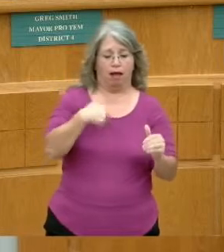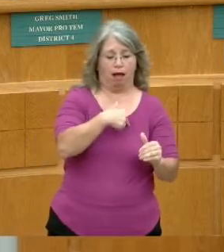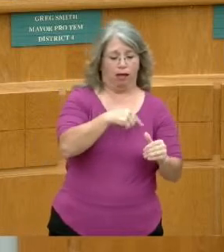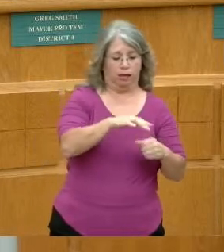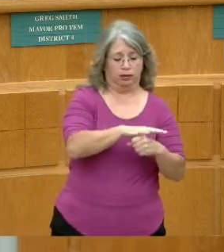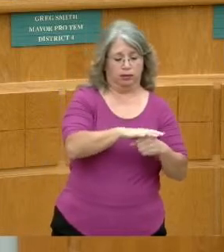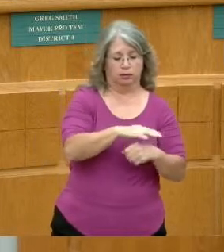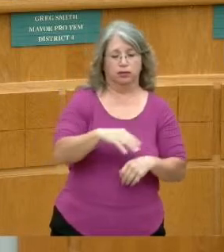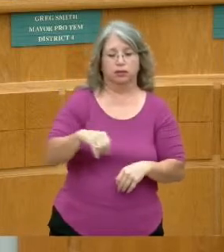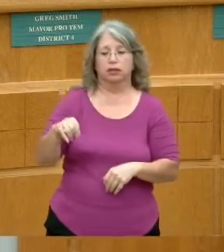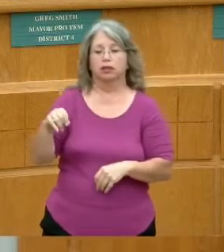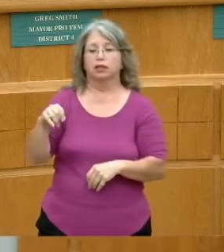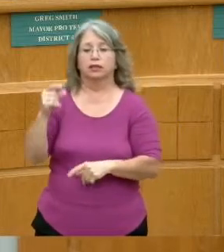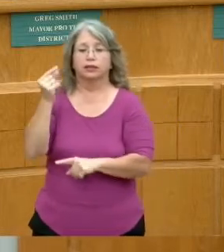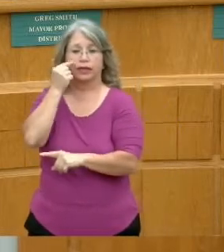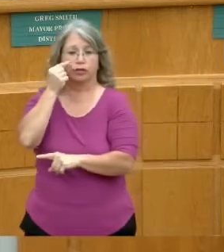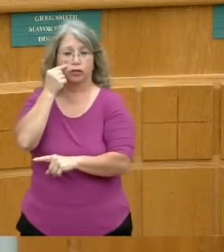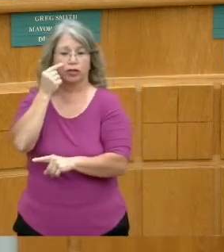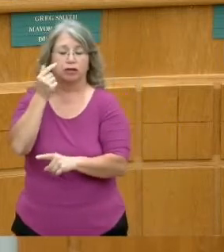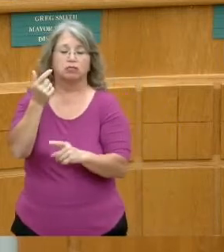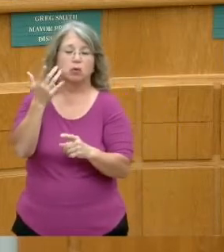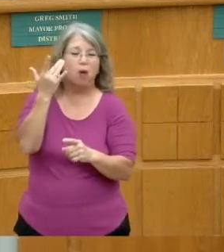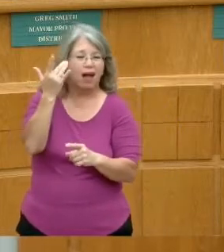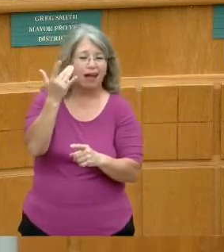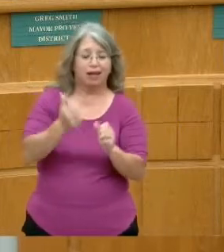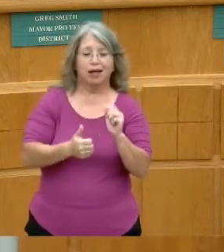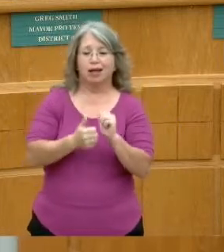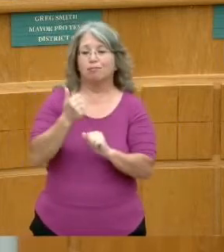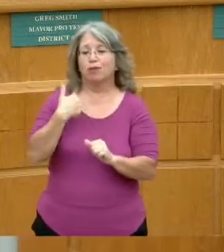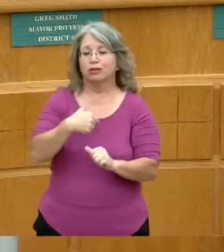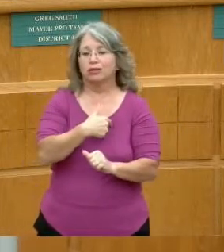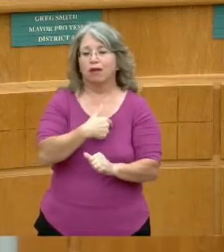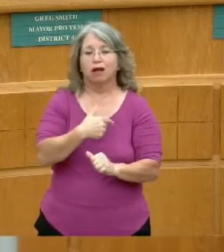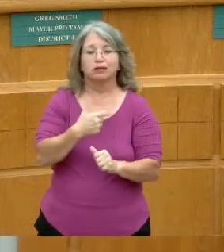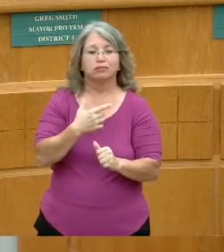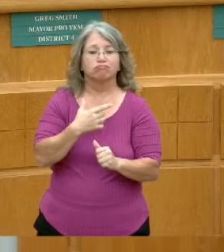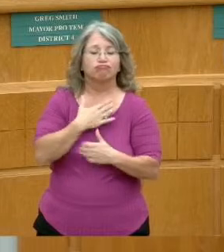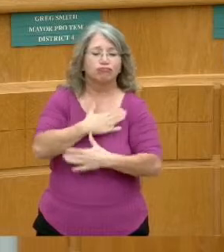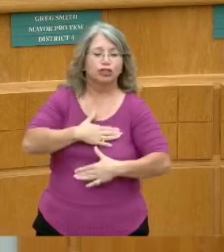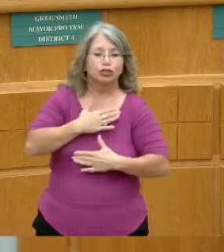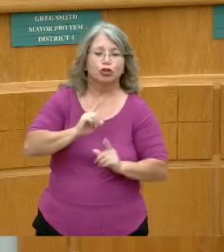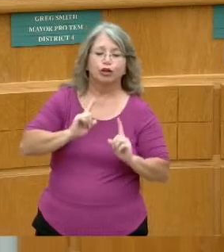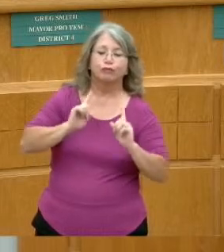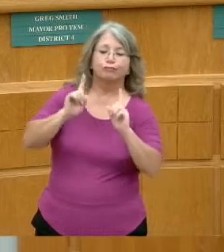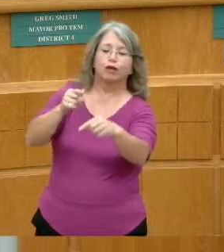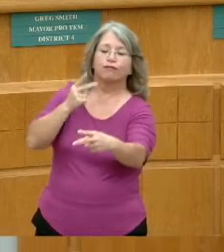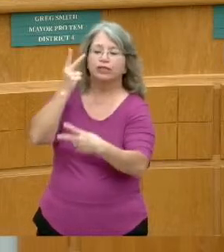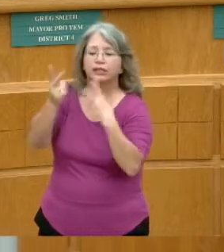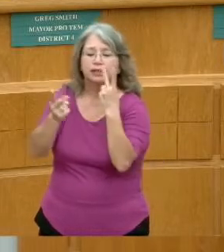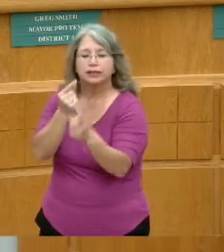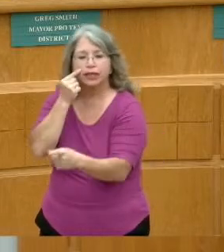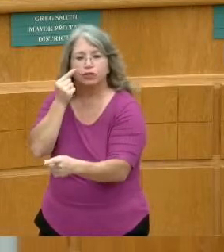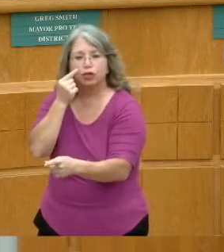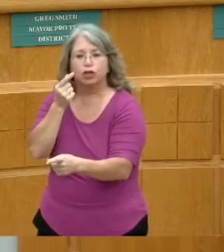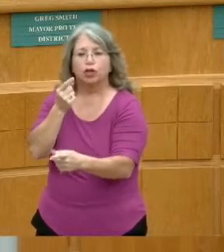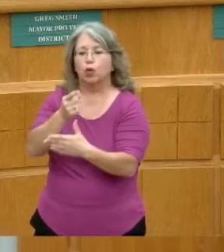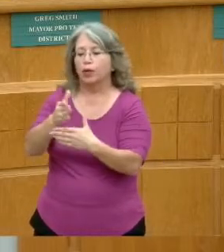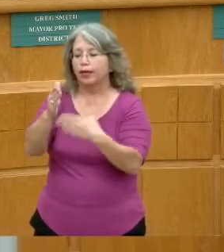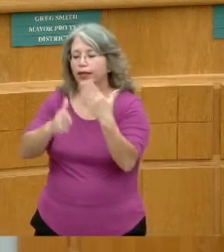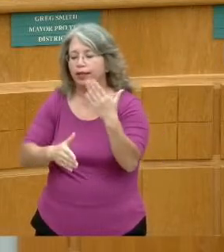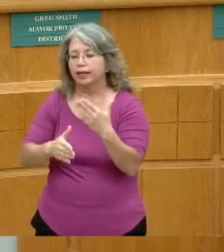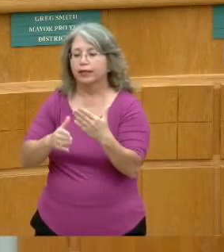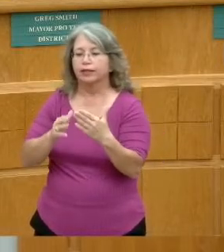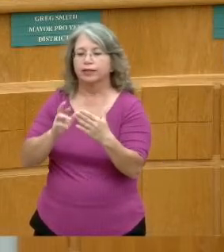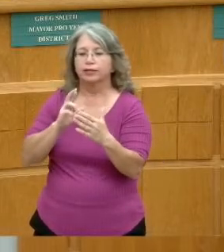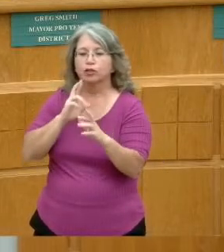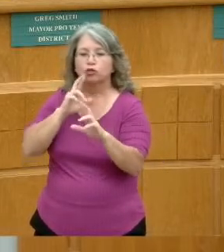face it, most of us love to go to San Antonio to go to the Riverwalk and go shopping, or maybe go for a weekend. And a lot of people from San Antonio come